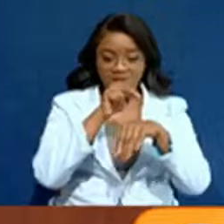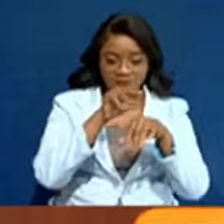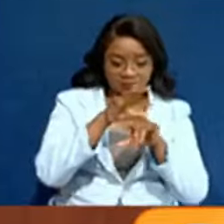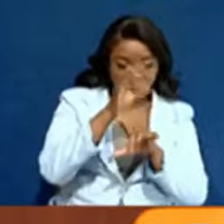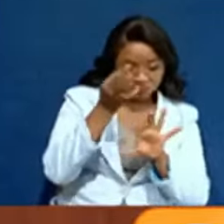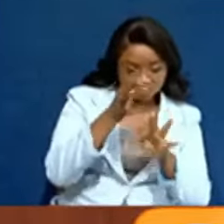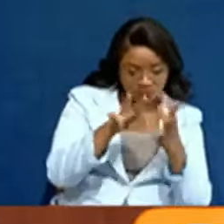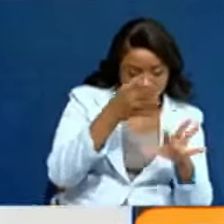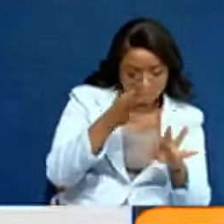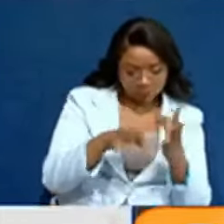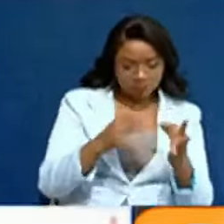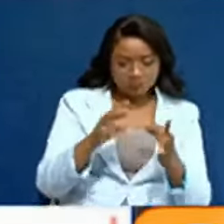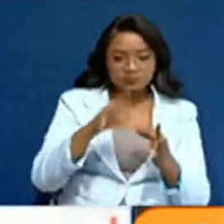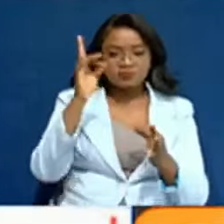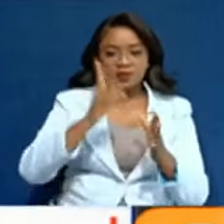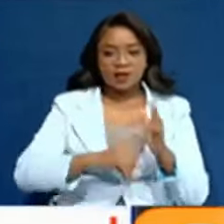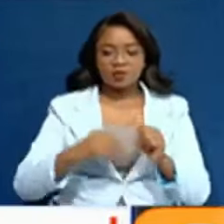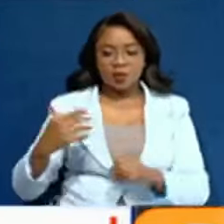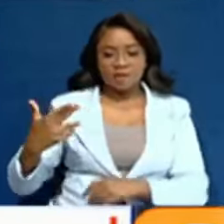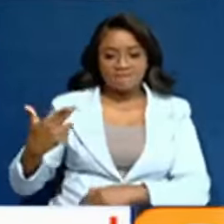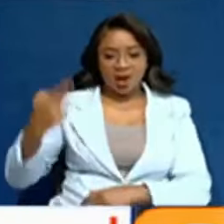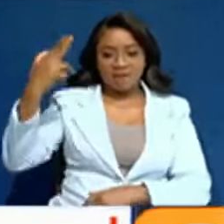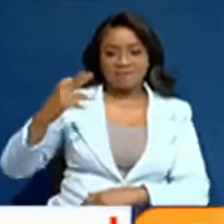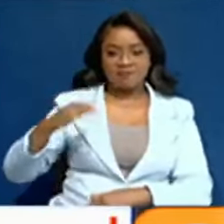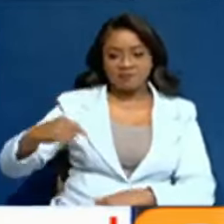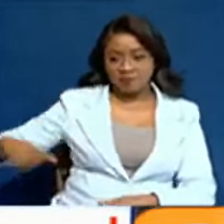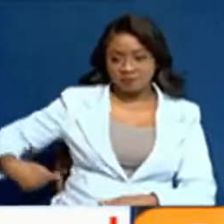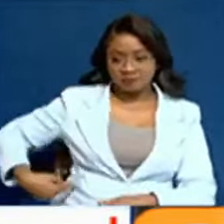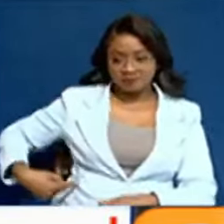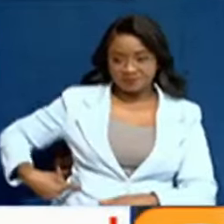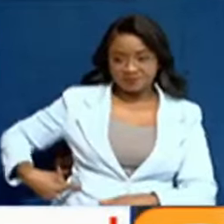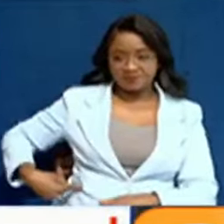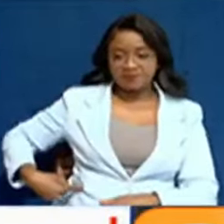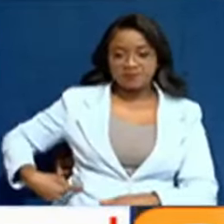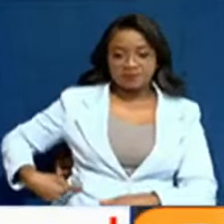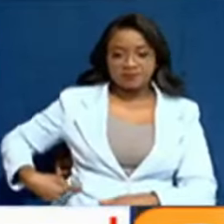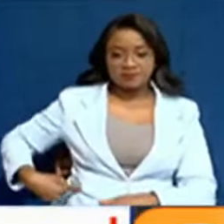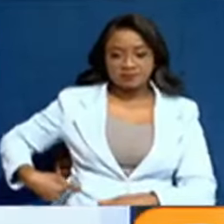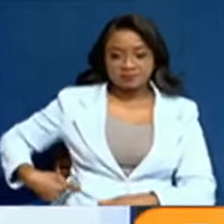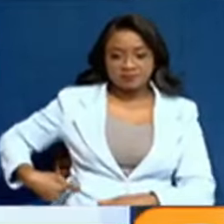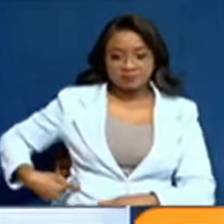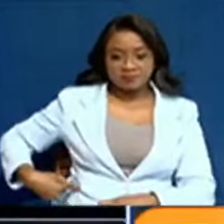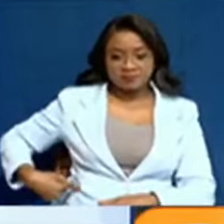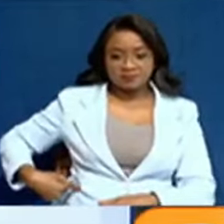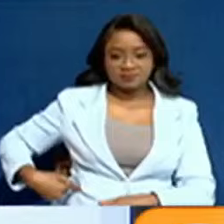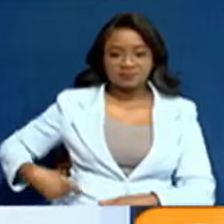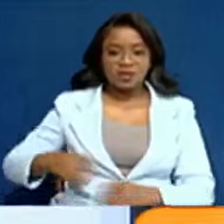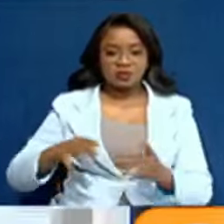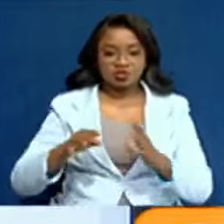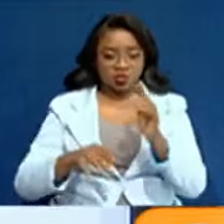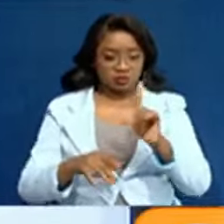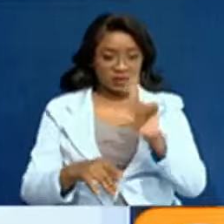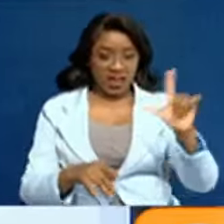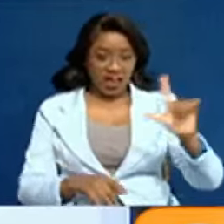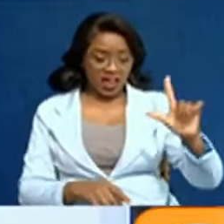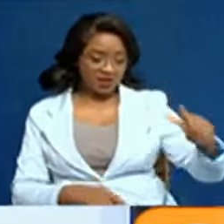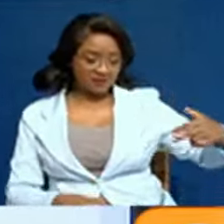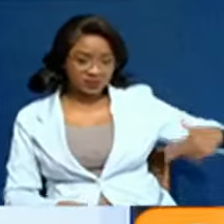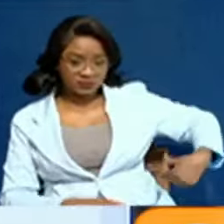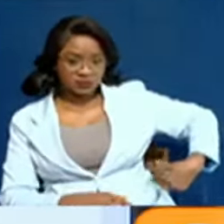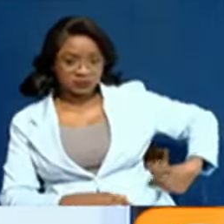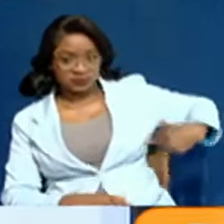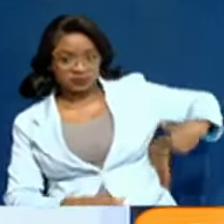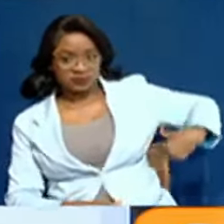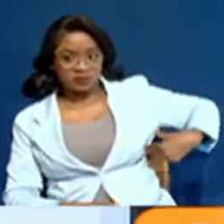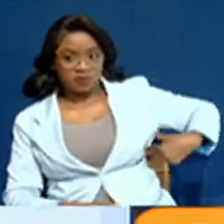he was shot from the side. So the bullet came in from the top left-hand side, perforating